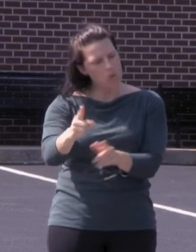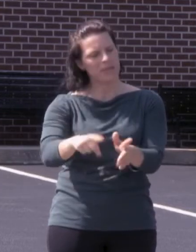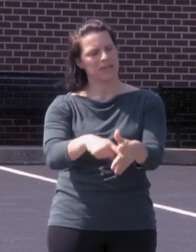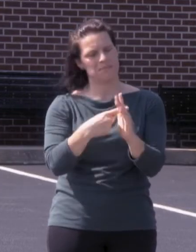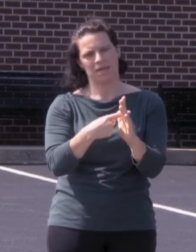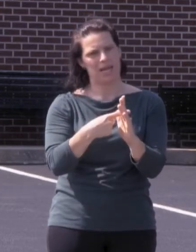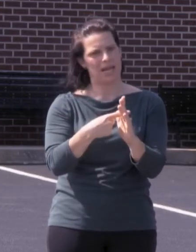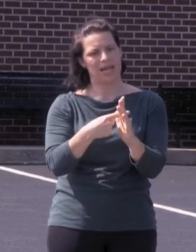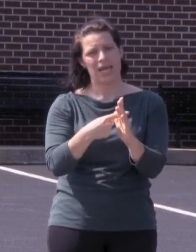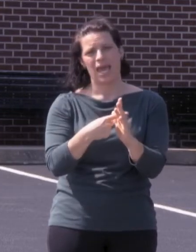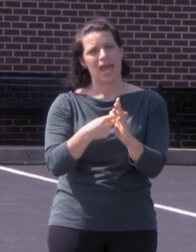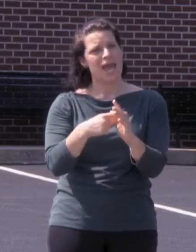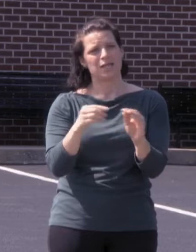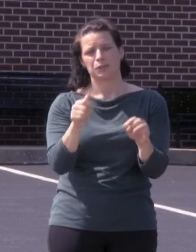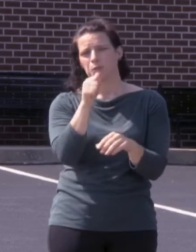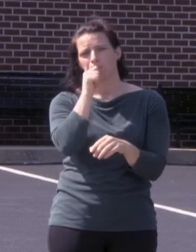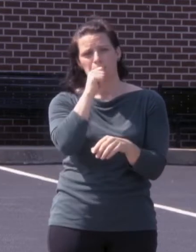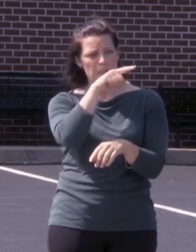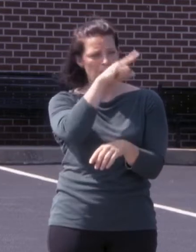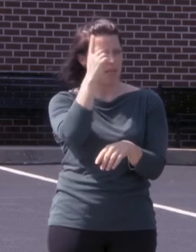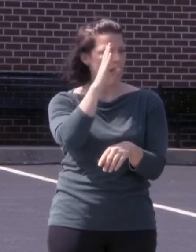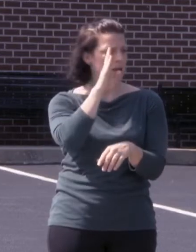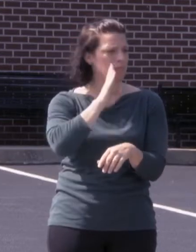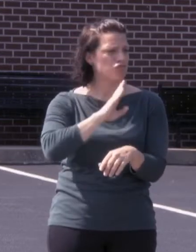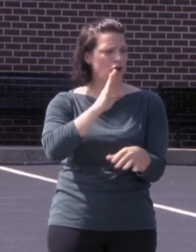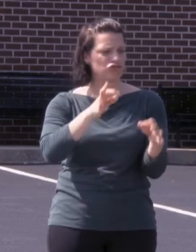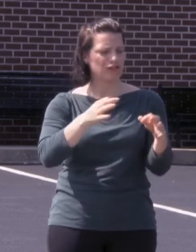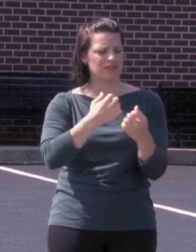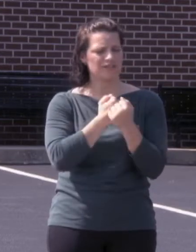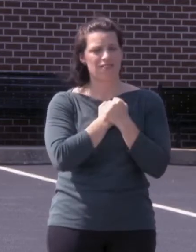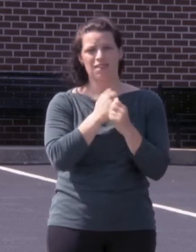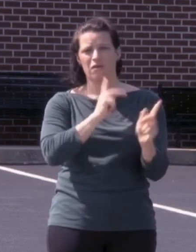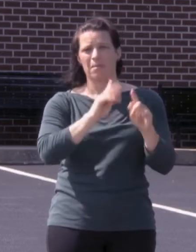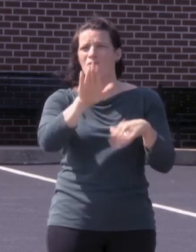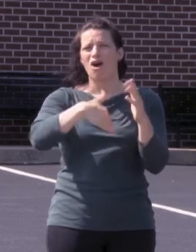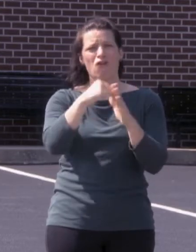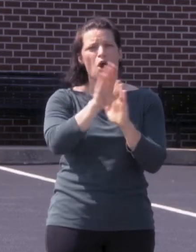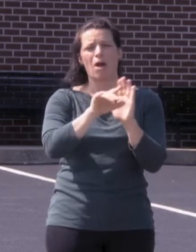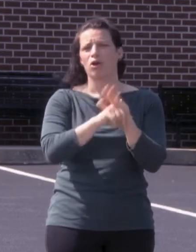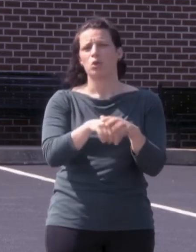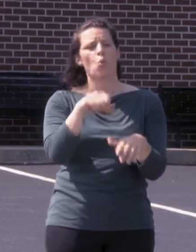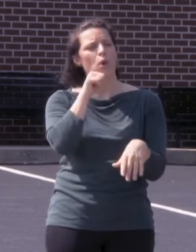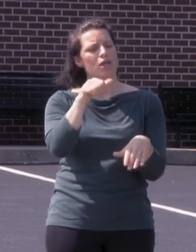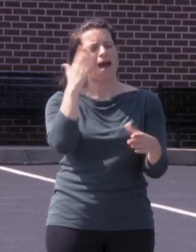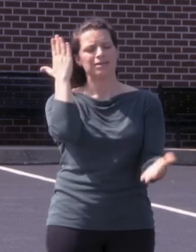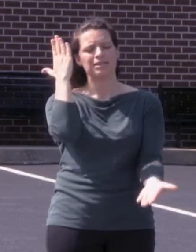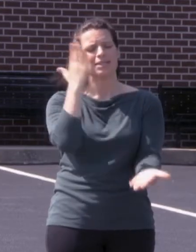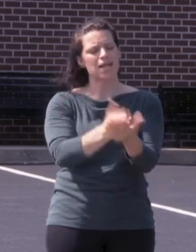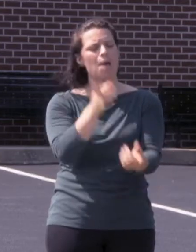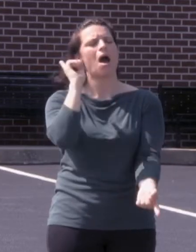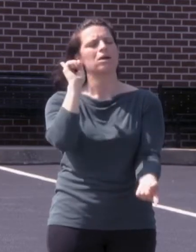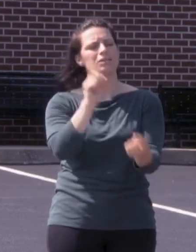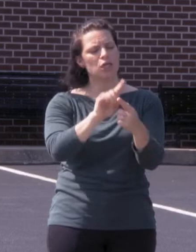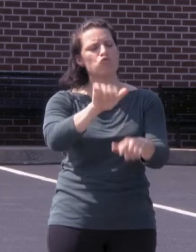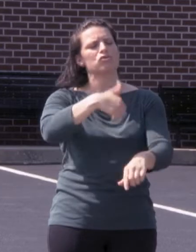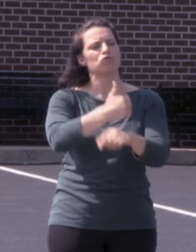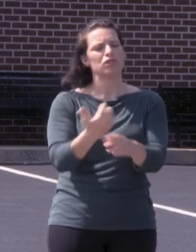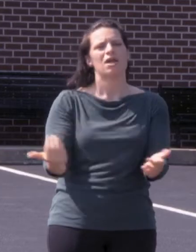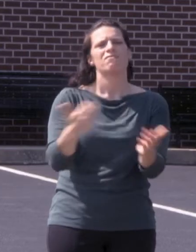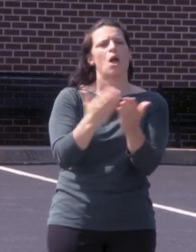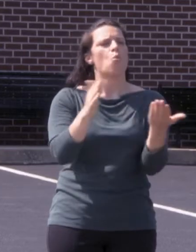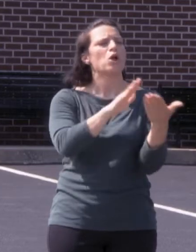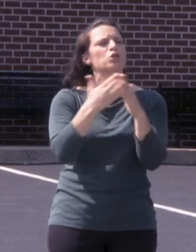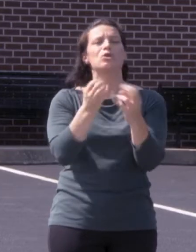And it is no secret that Black and brown and justice-loving people of all backgrounds will not rest until we reinvent what